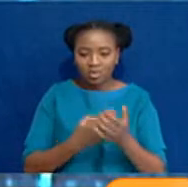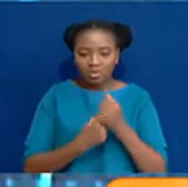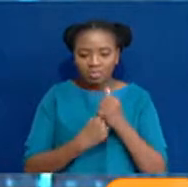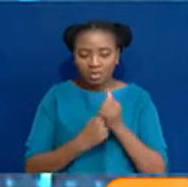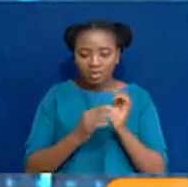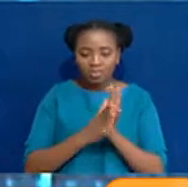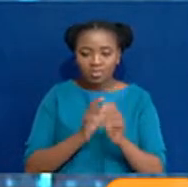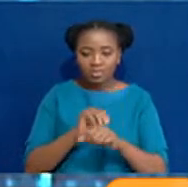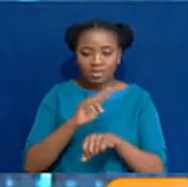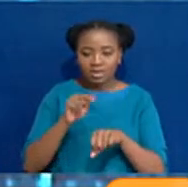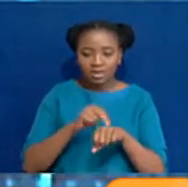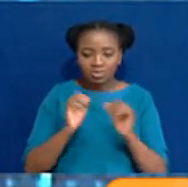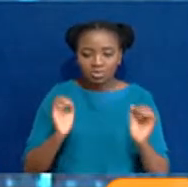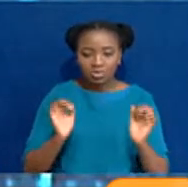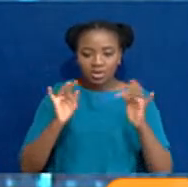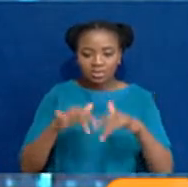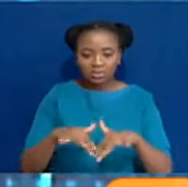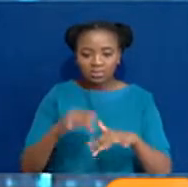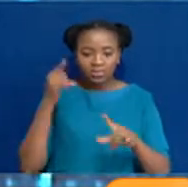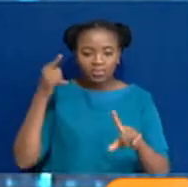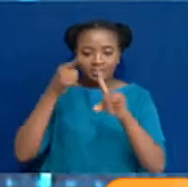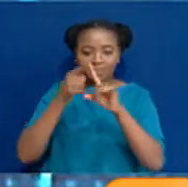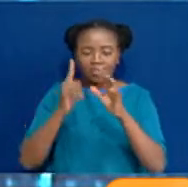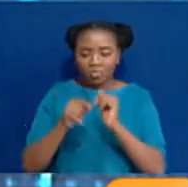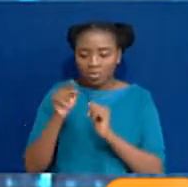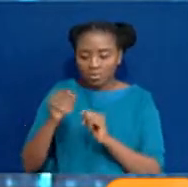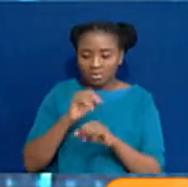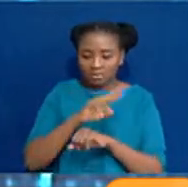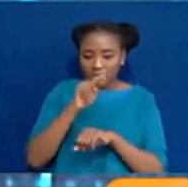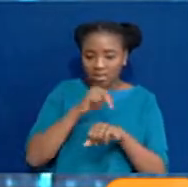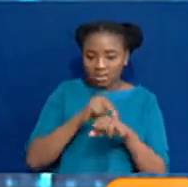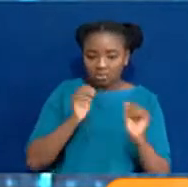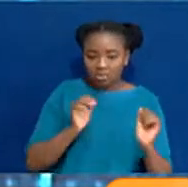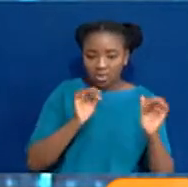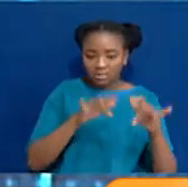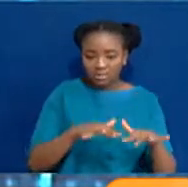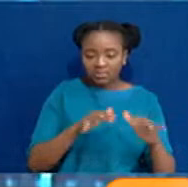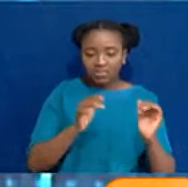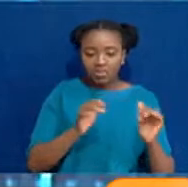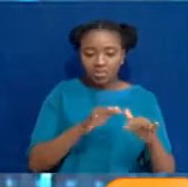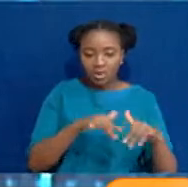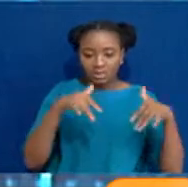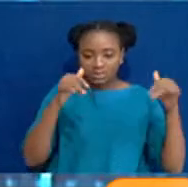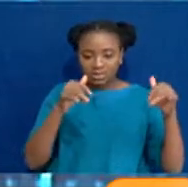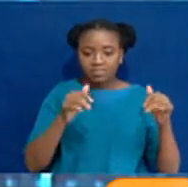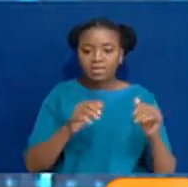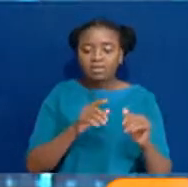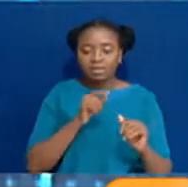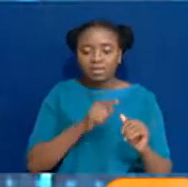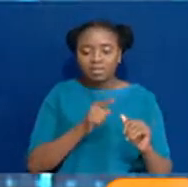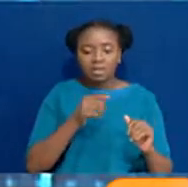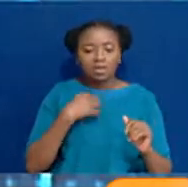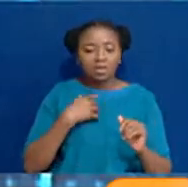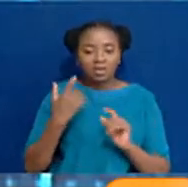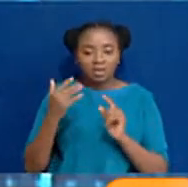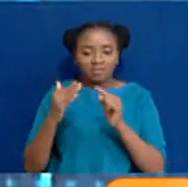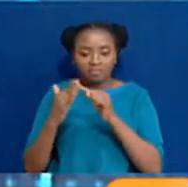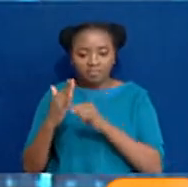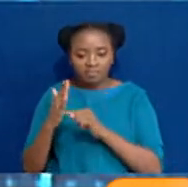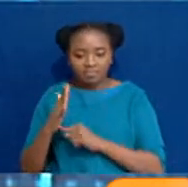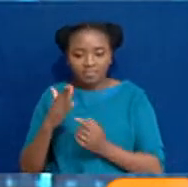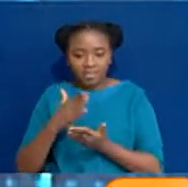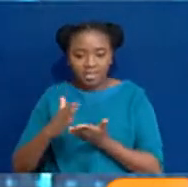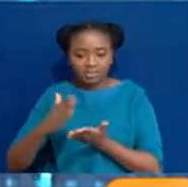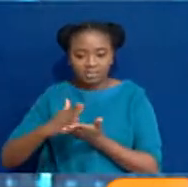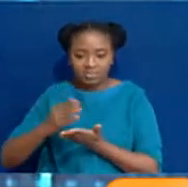Assembly, to the extent that the National Assembly, through the CDF, will be able to meet certain recurring expenditure